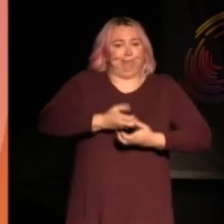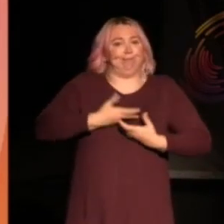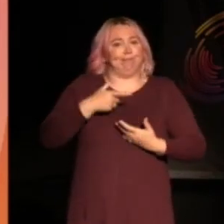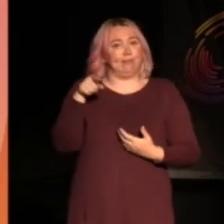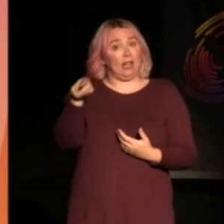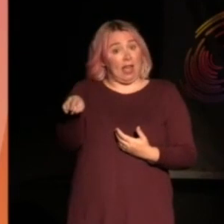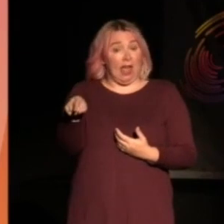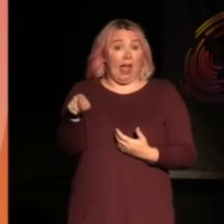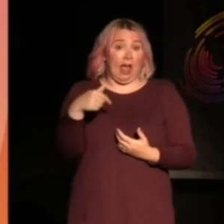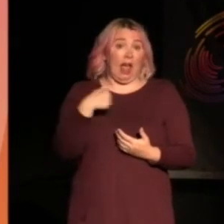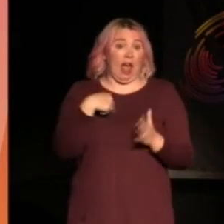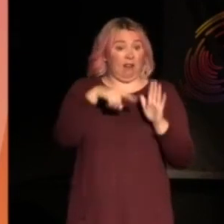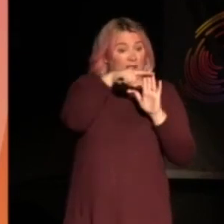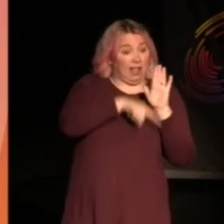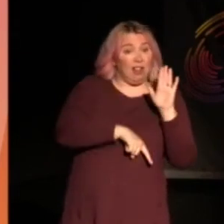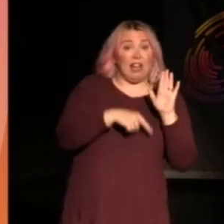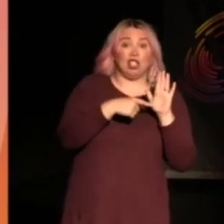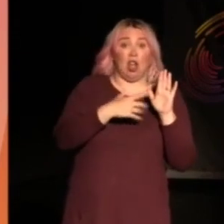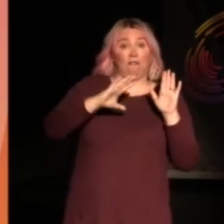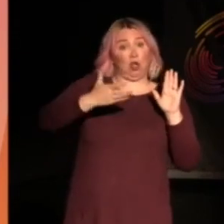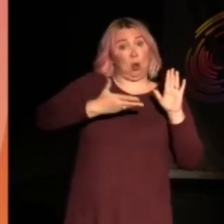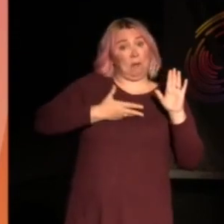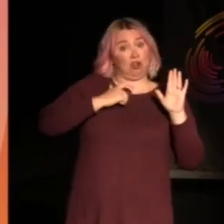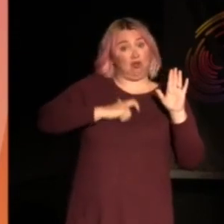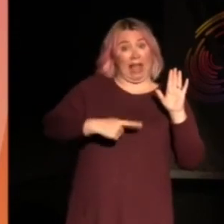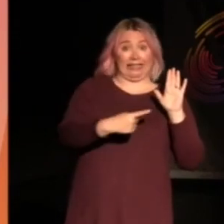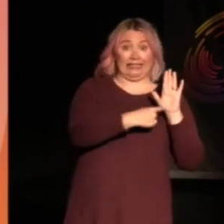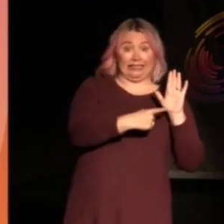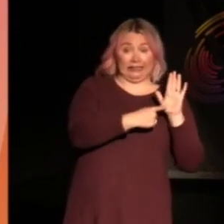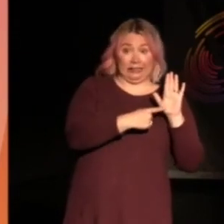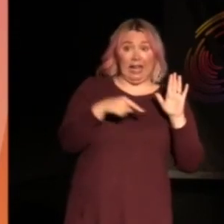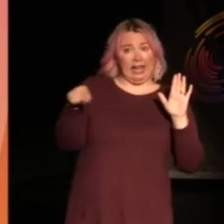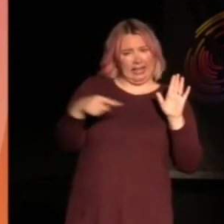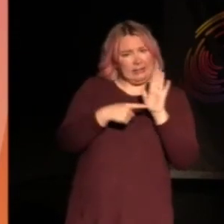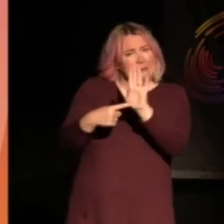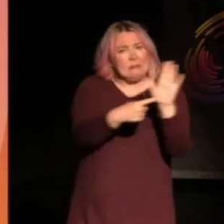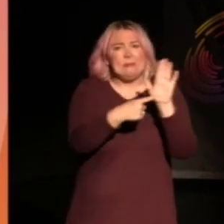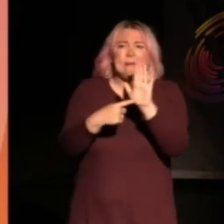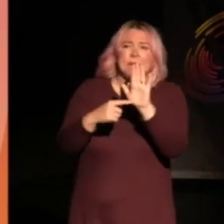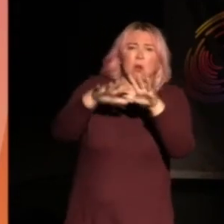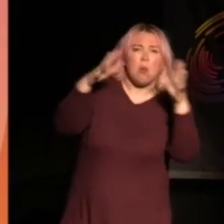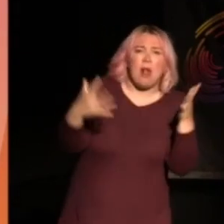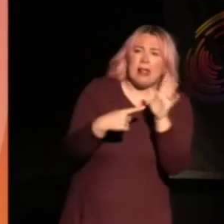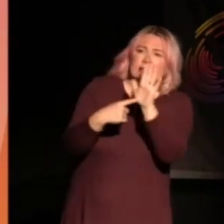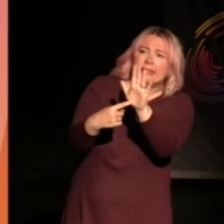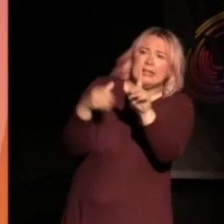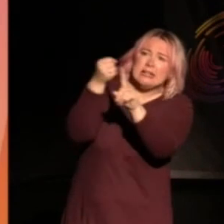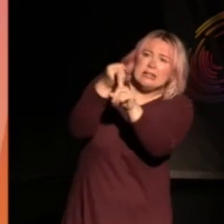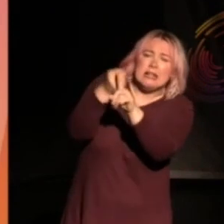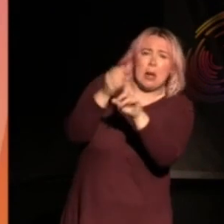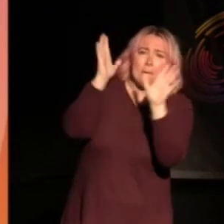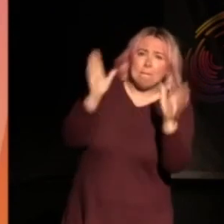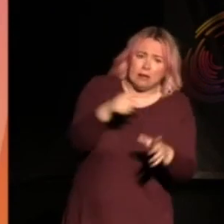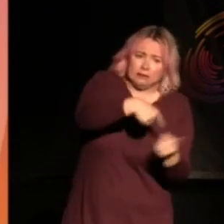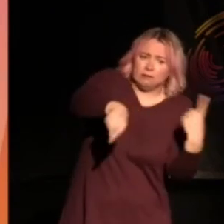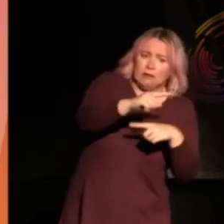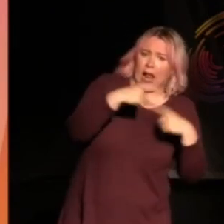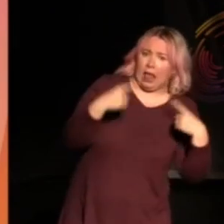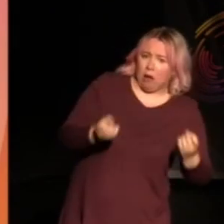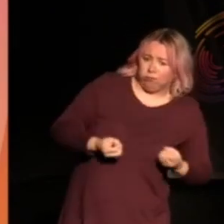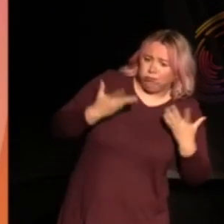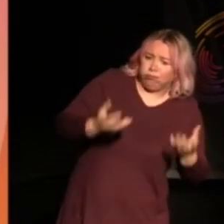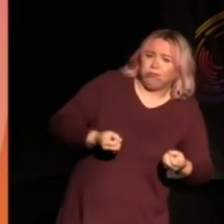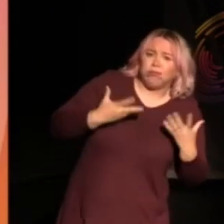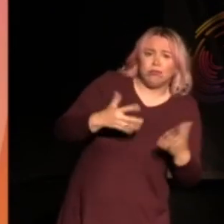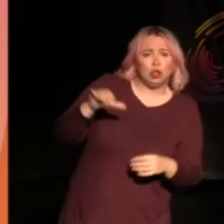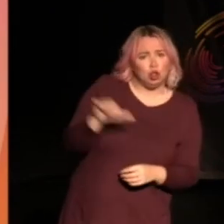of Human Rights, but obviously also continue to be central to human rights in the world today. And with that background, I'm